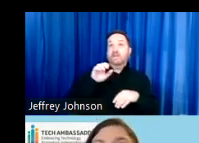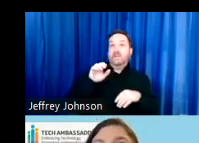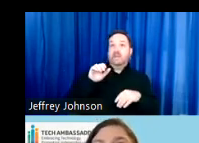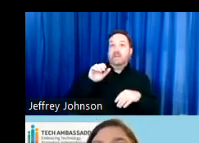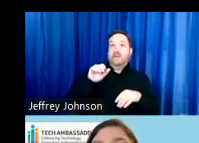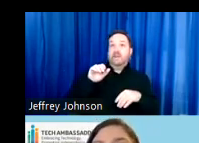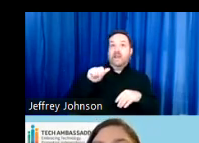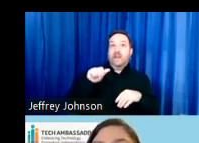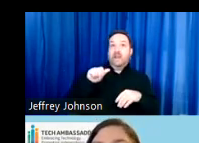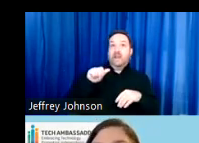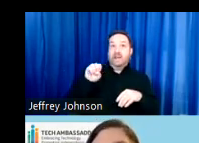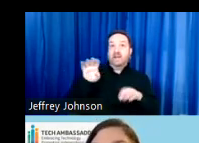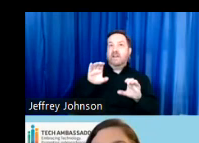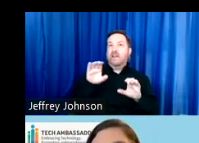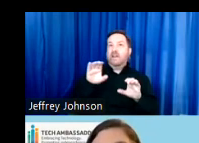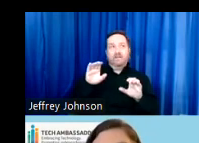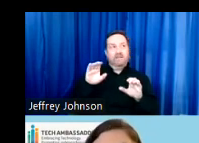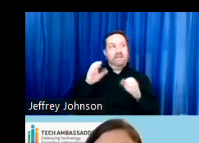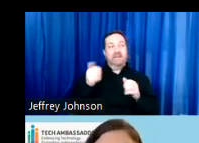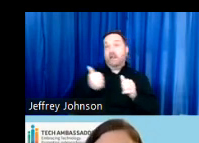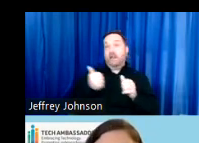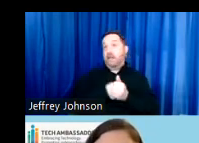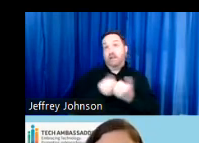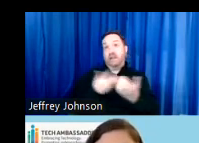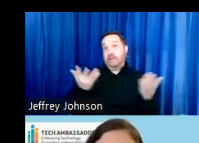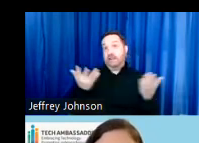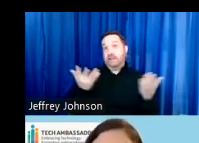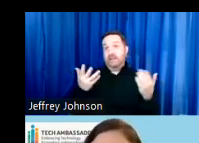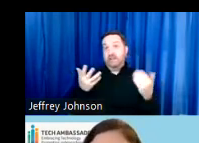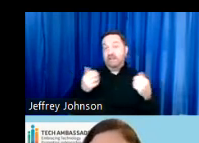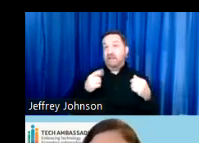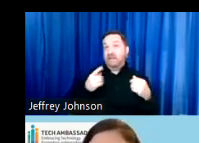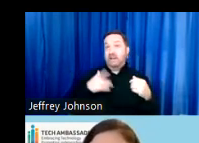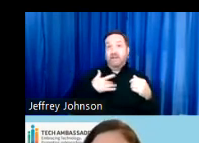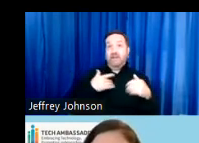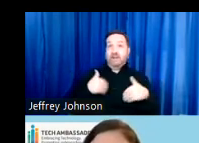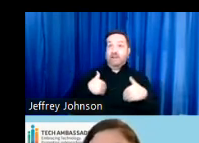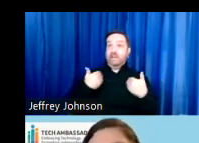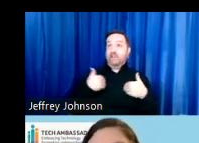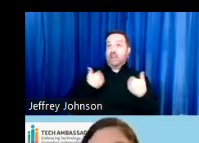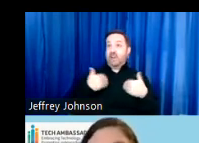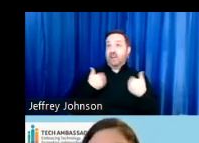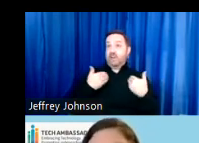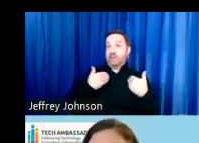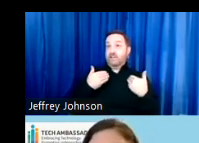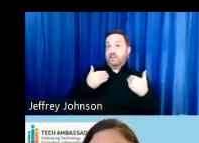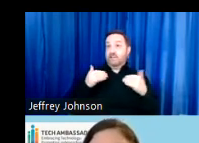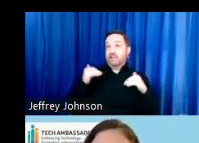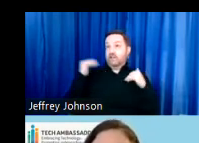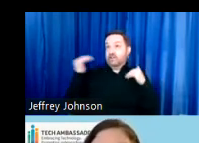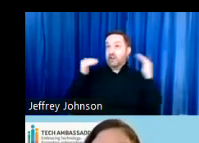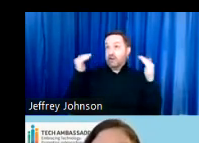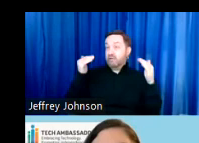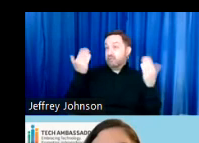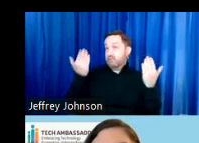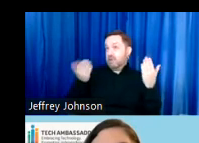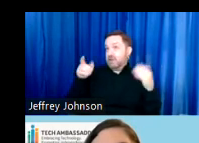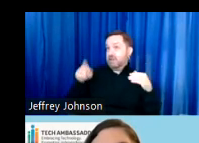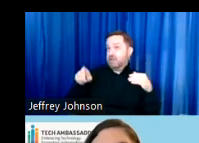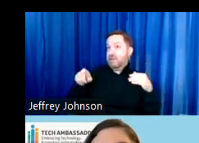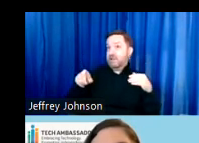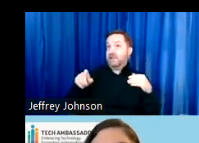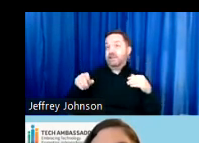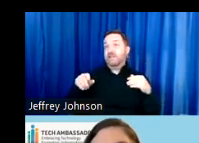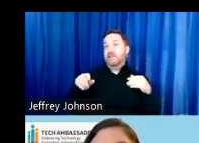I think a young adolescent or young adult would need.